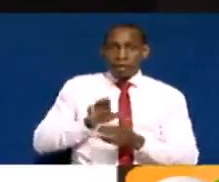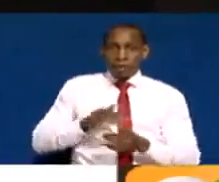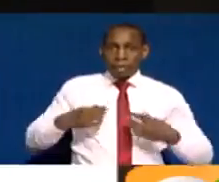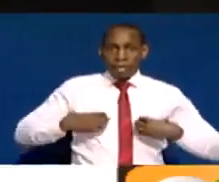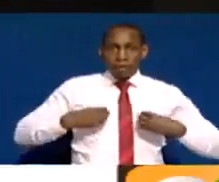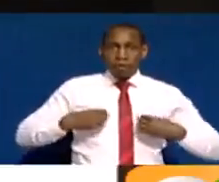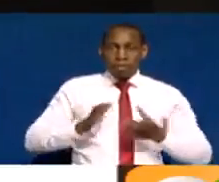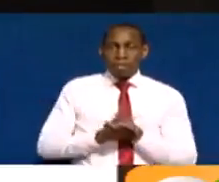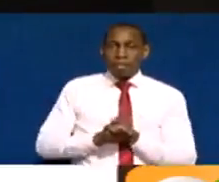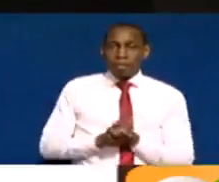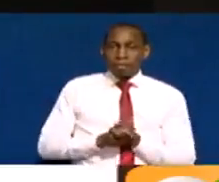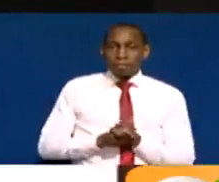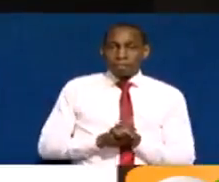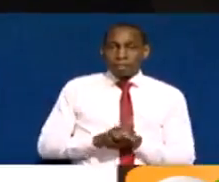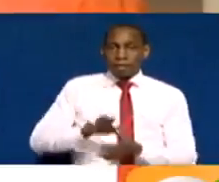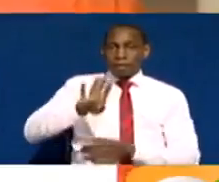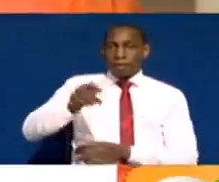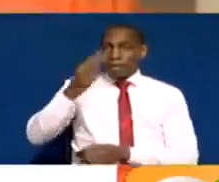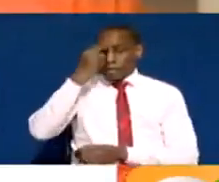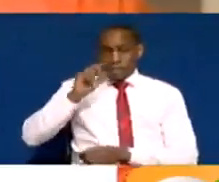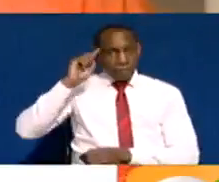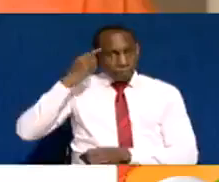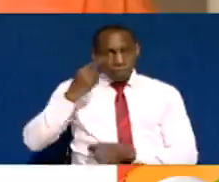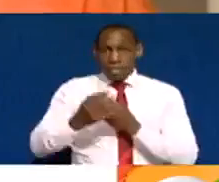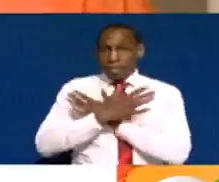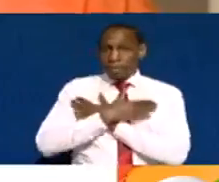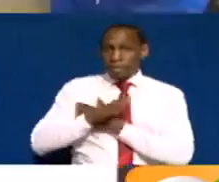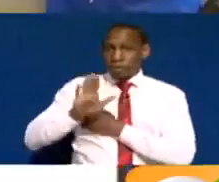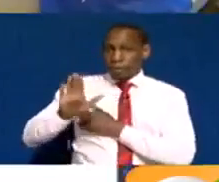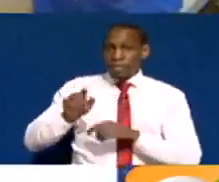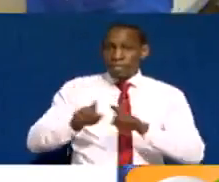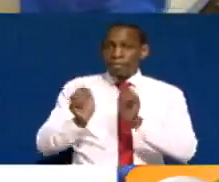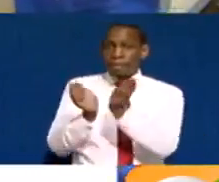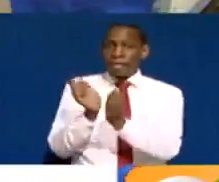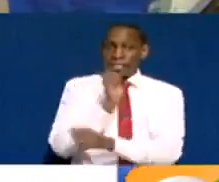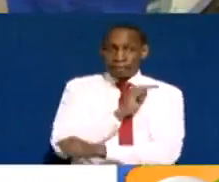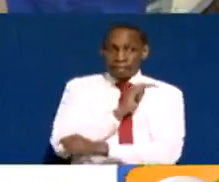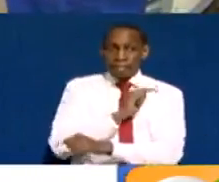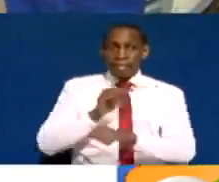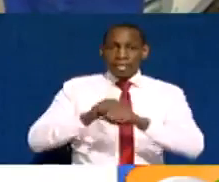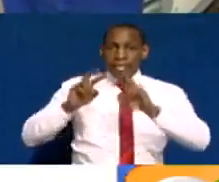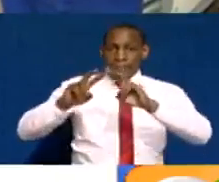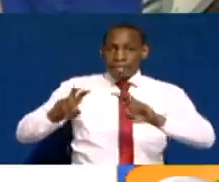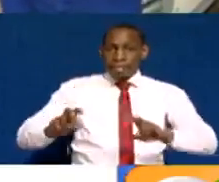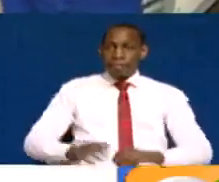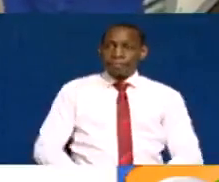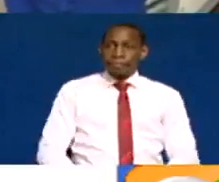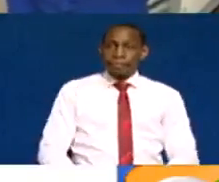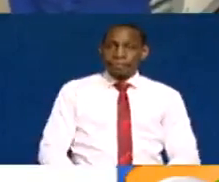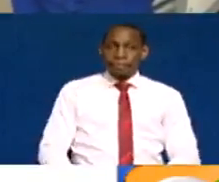an electric bulb holder. Four other suspects believed to be accomplices of Magara were also arrested during the operation.